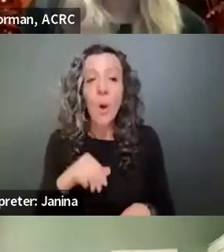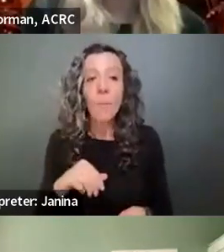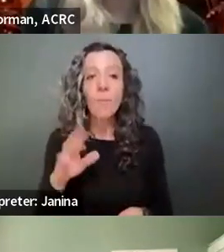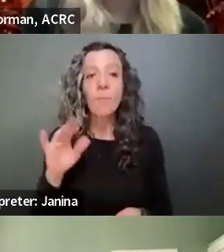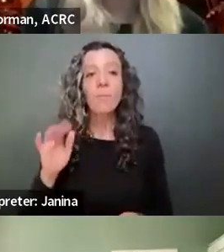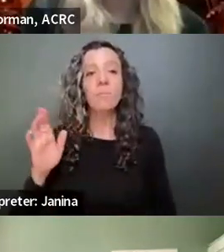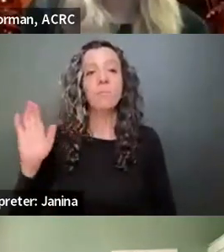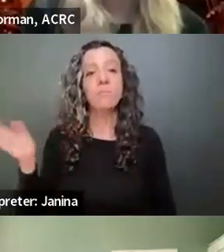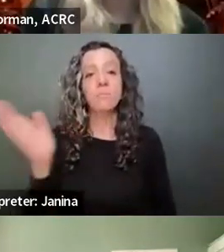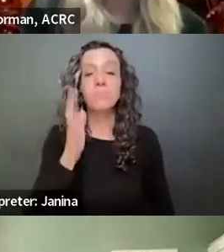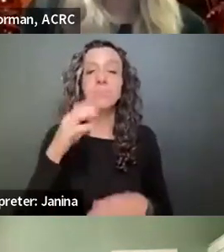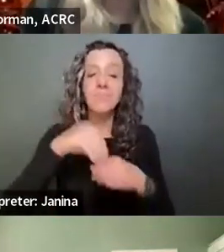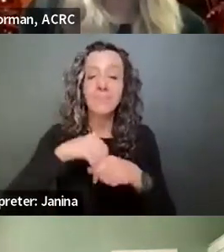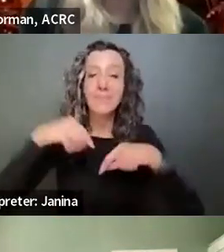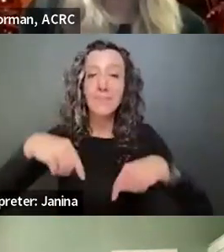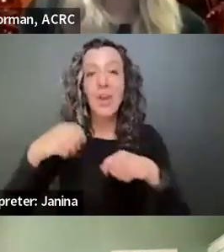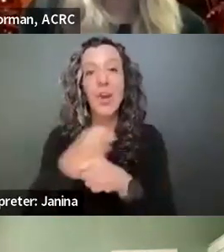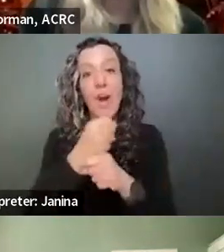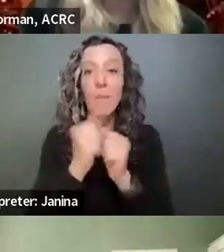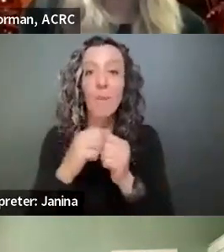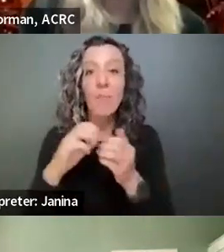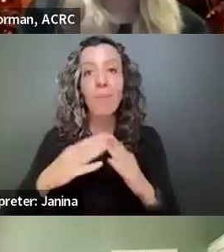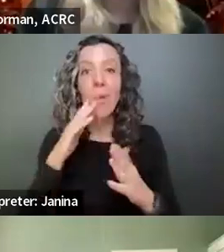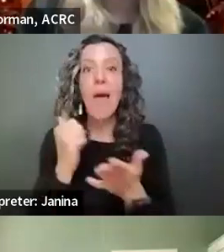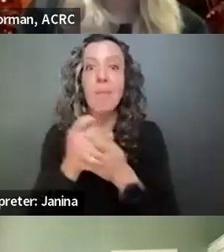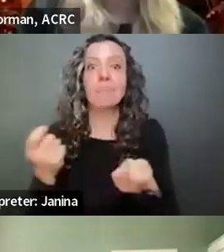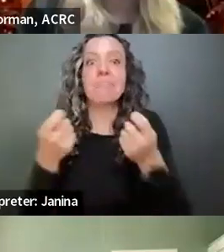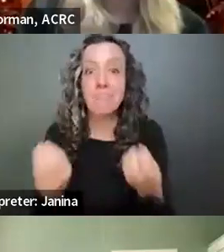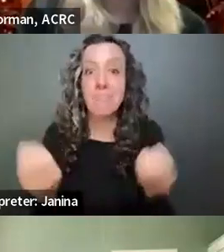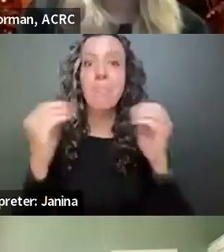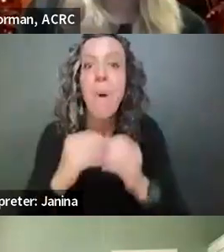the community will help with getting loan applications here.